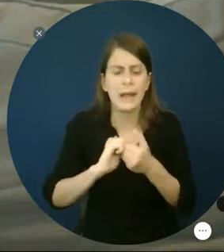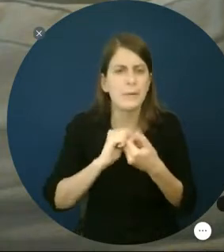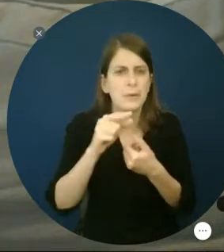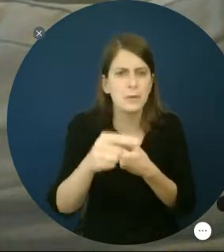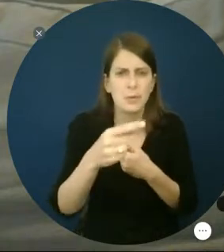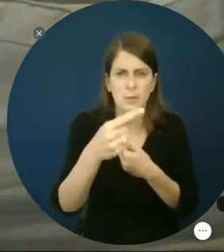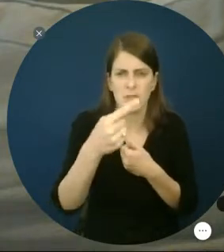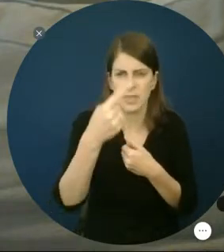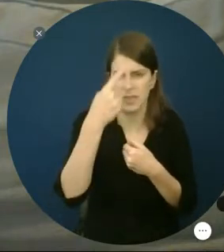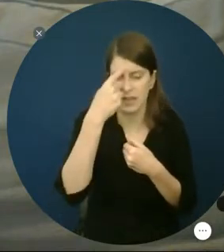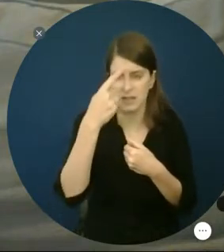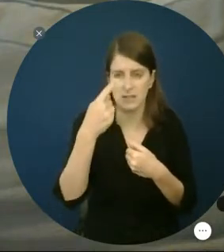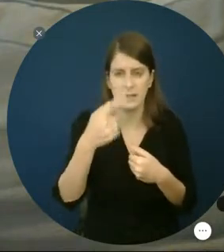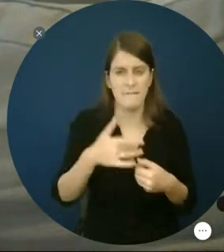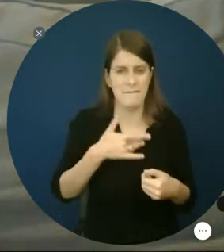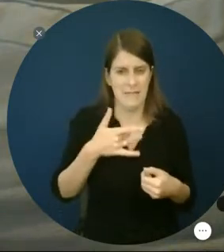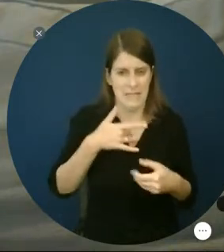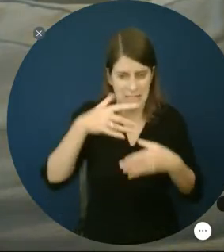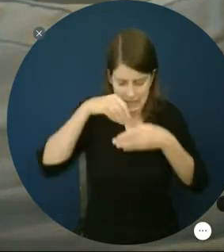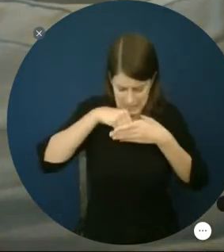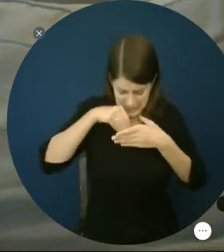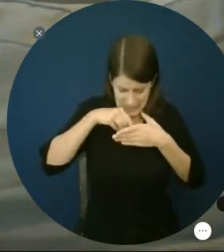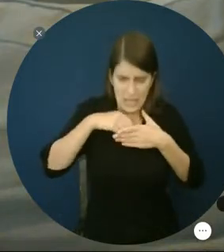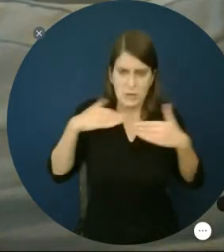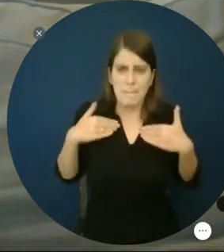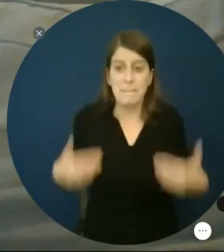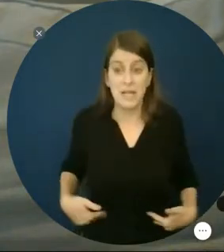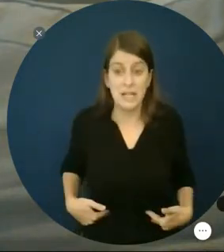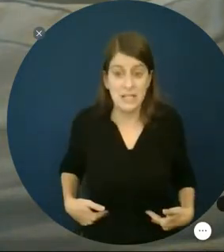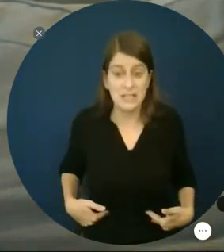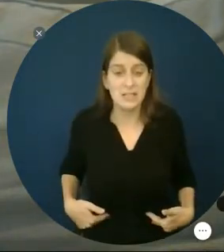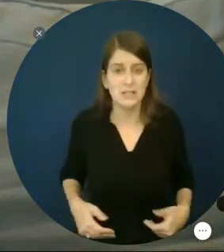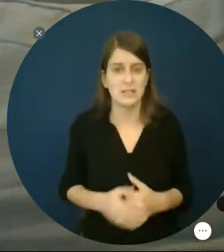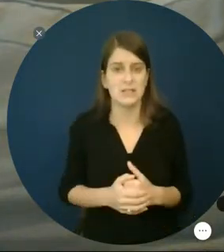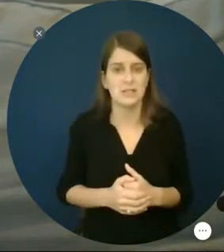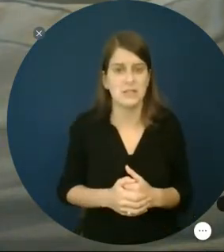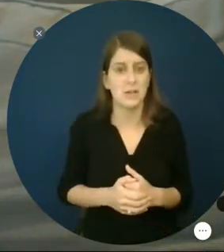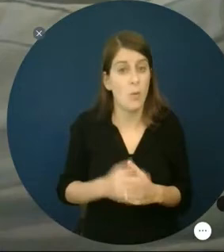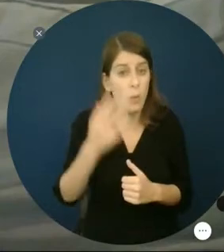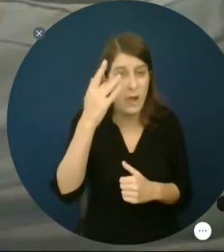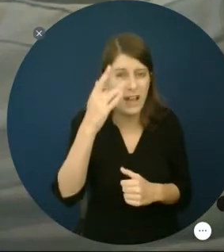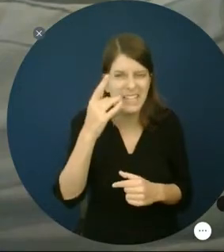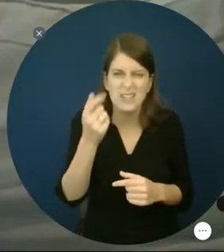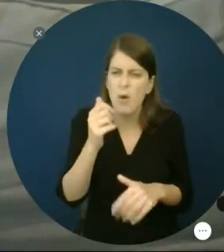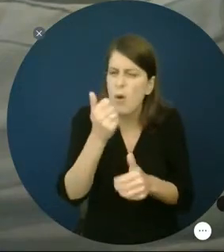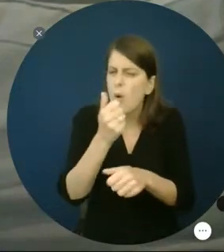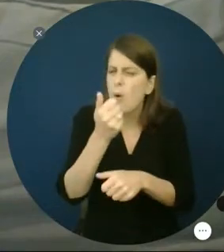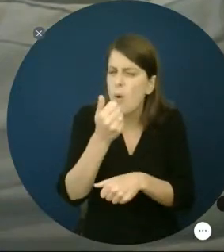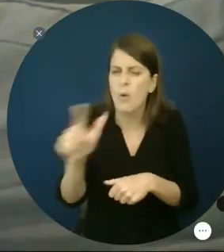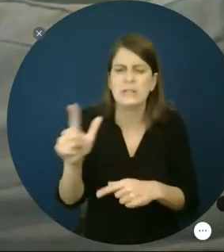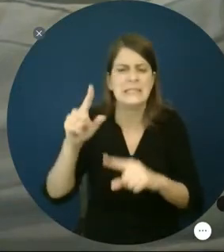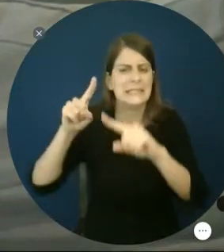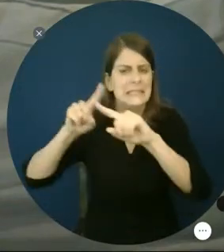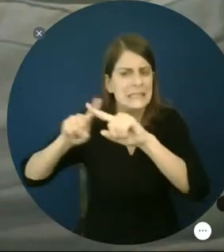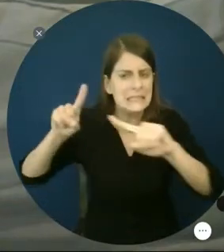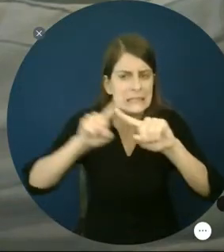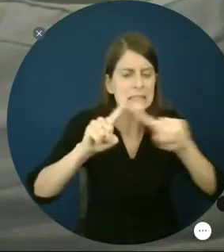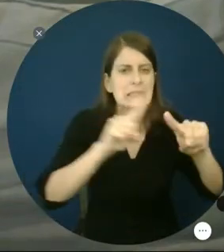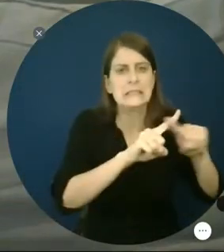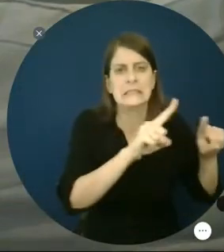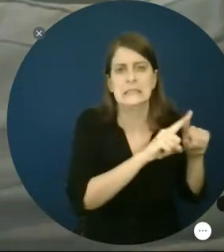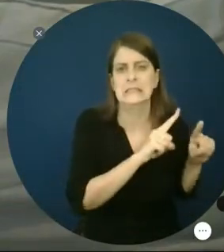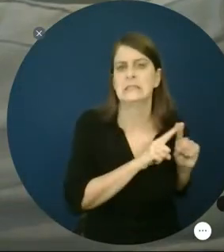does that feeling, that emotion, feel in our bodies? Because each of us experience our emotions differently in our